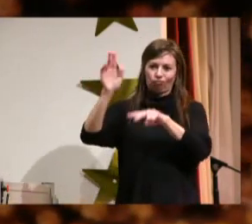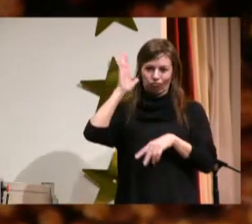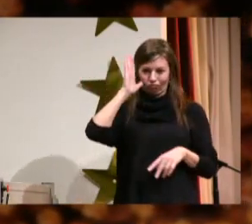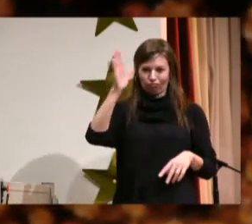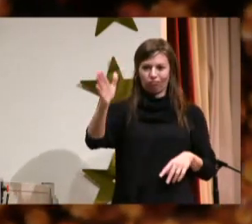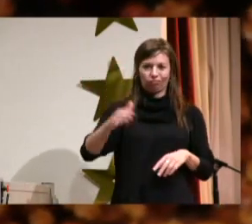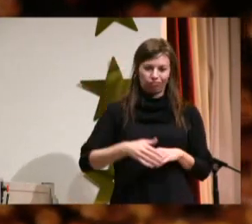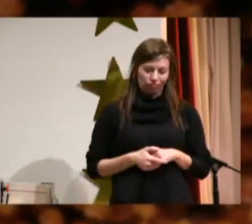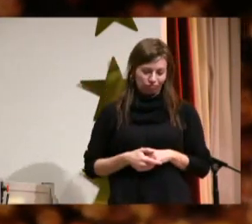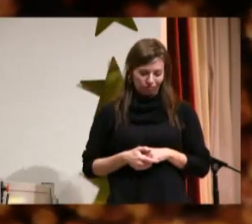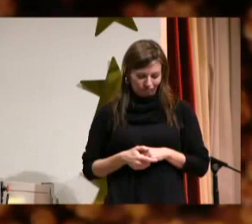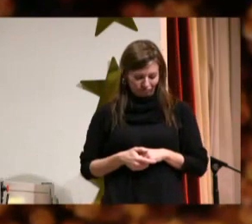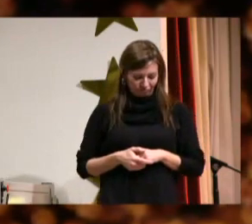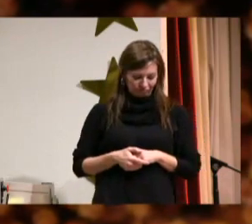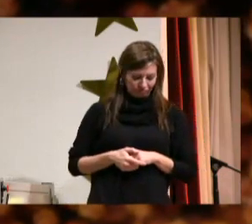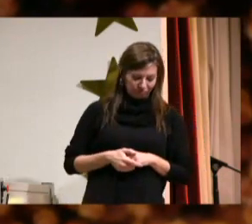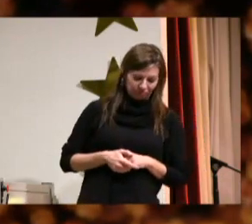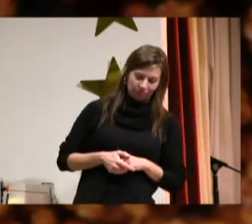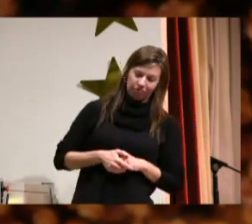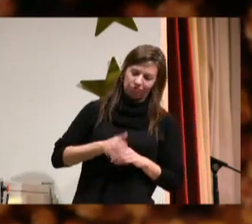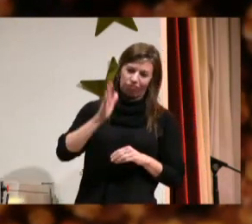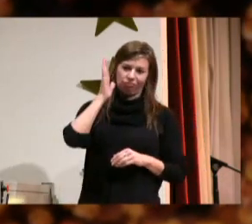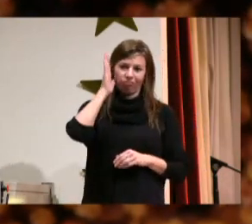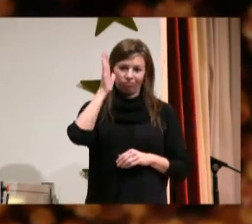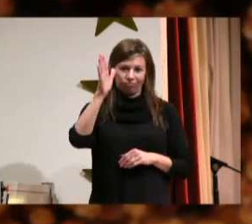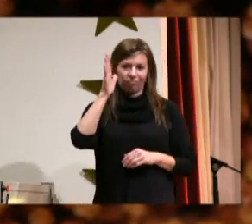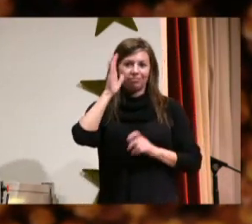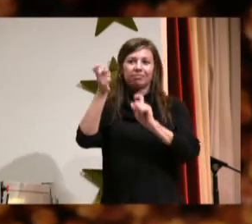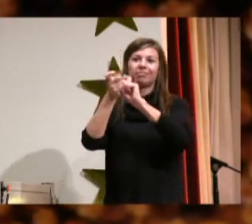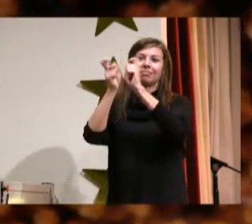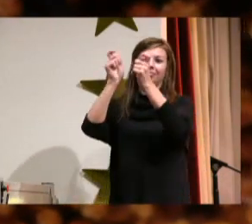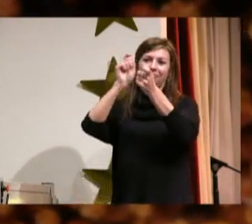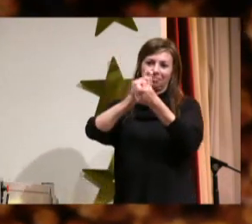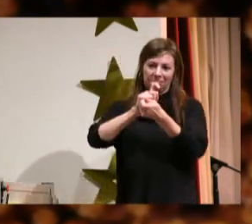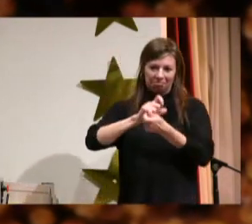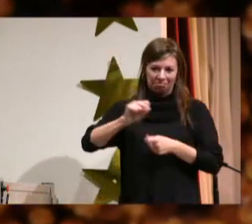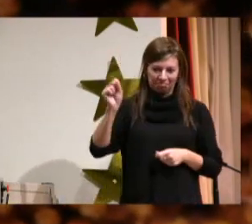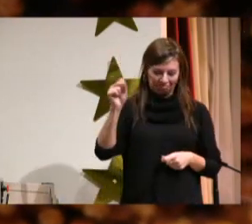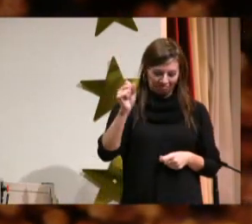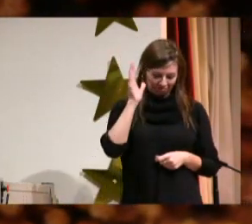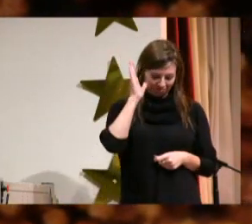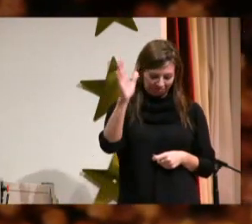come. Oh, yes, it will,